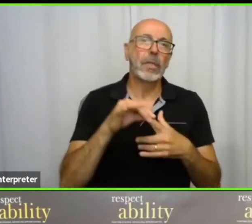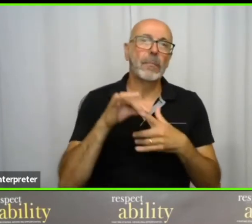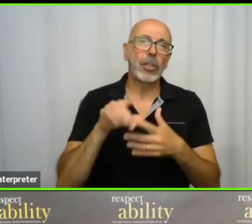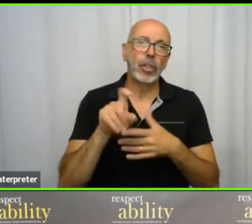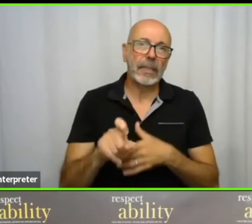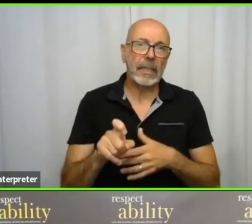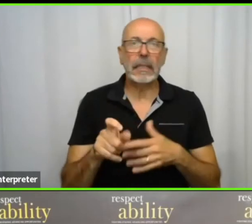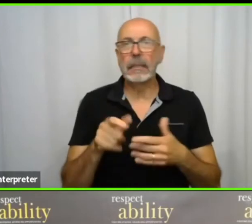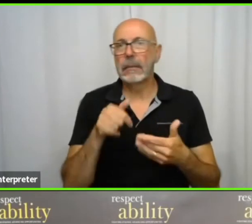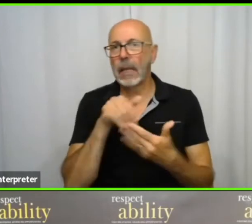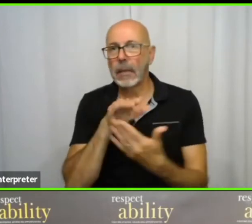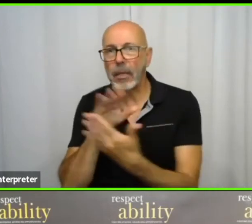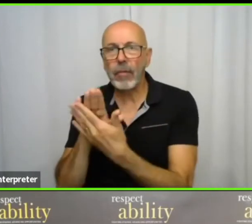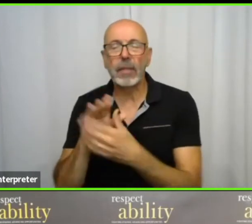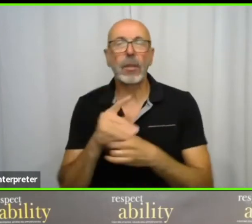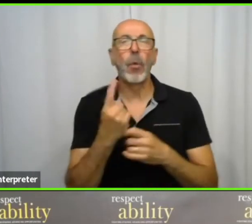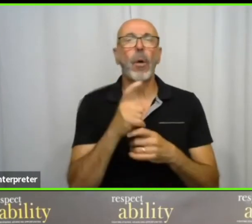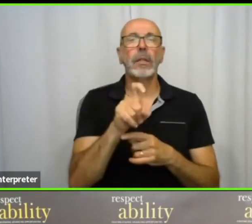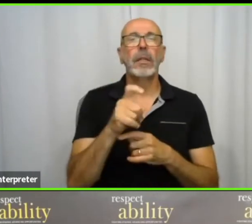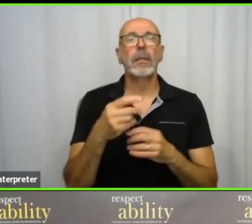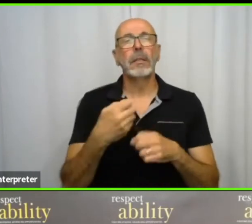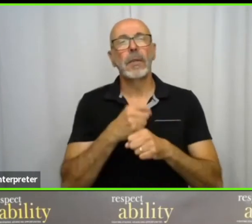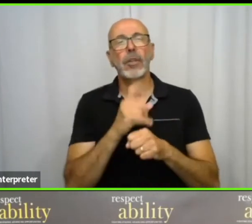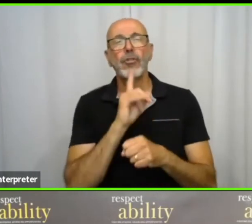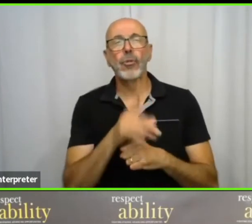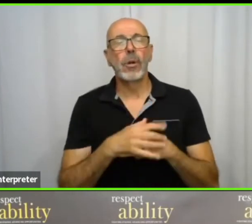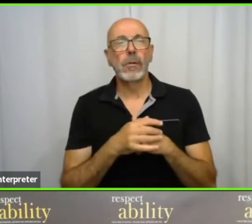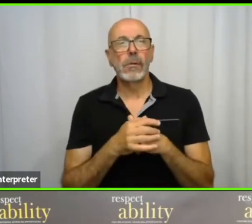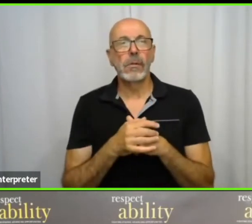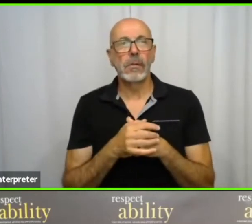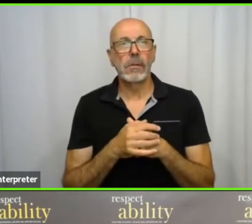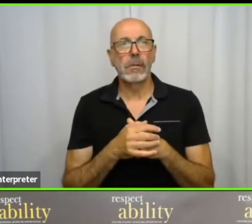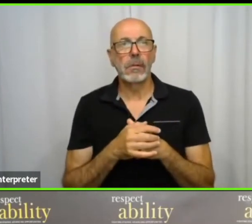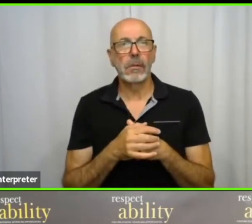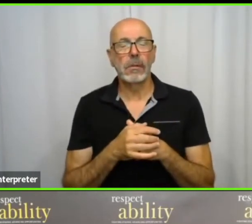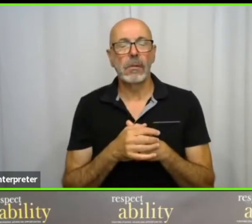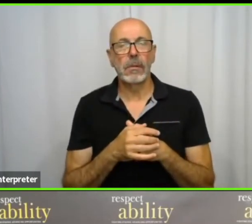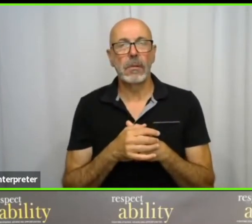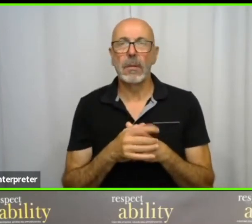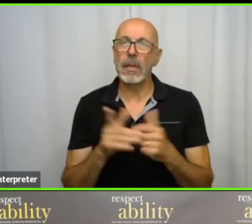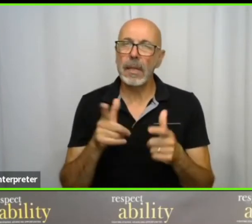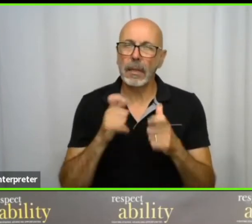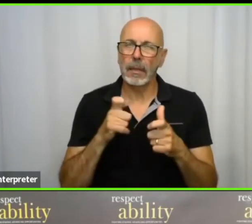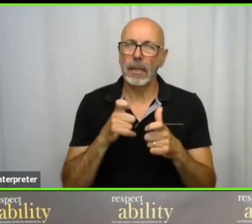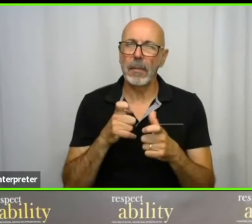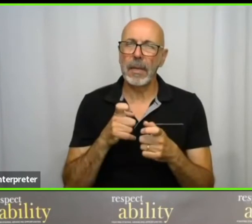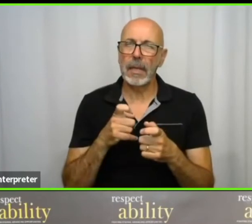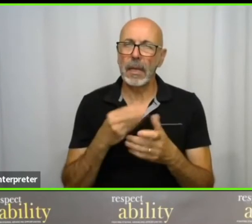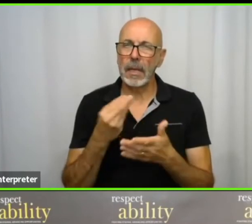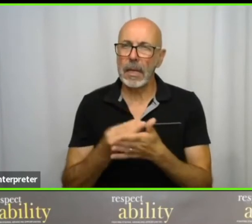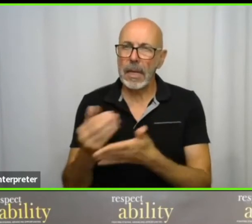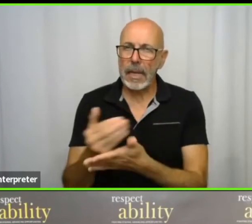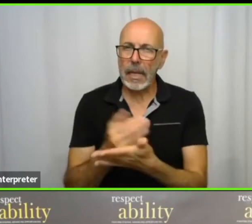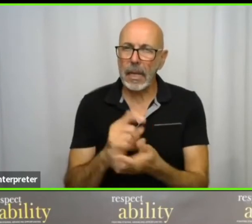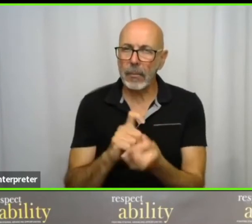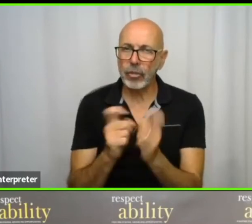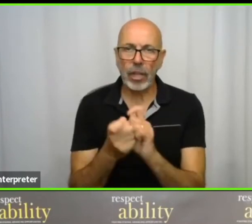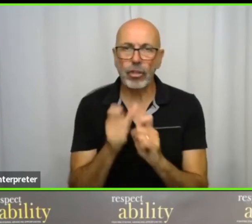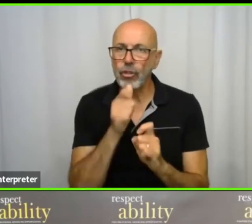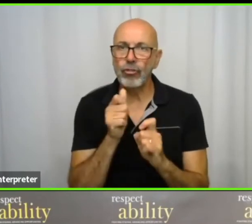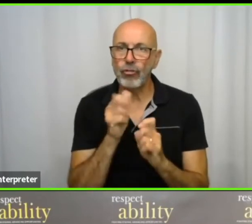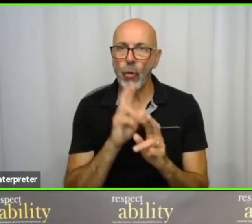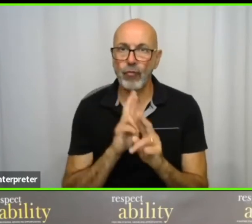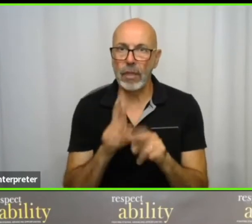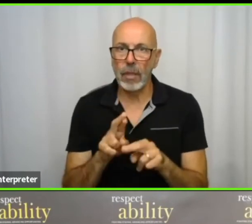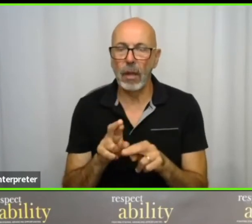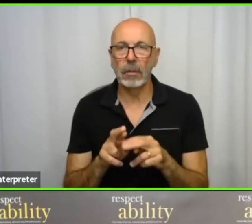can be addressed. That one needs to make sure that immediate income changes don't result in an